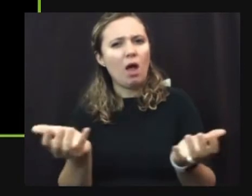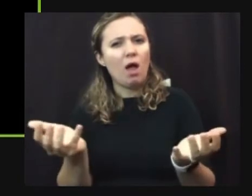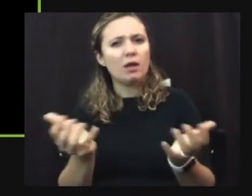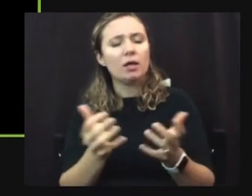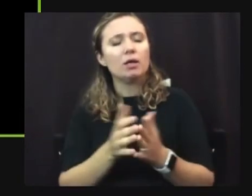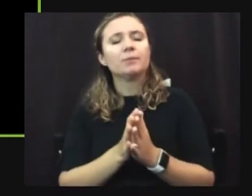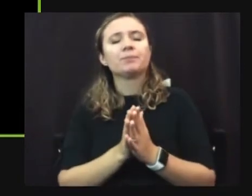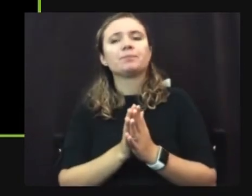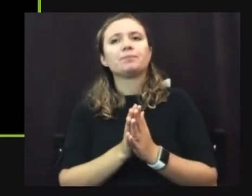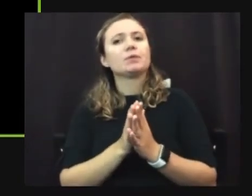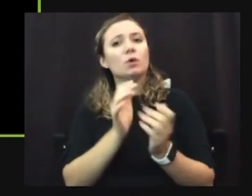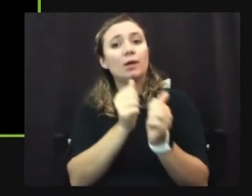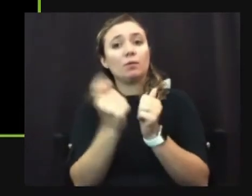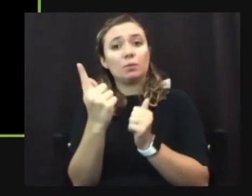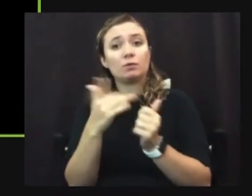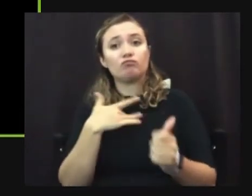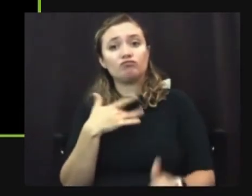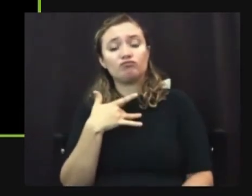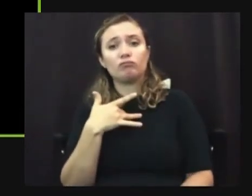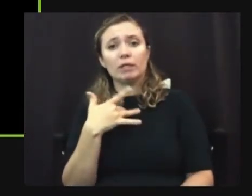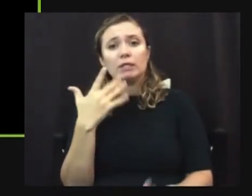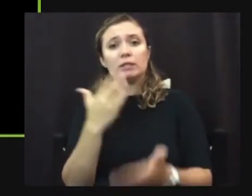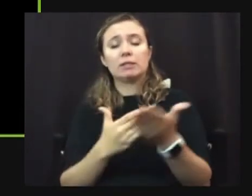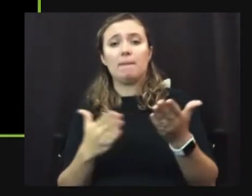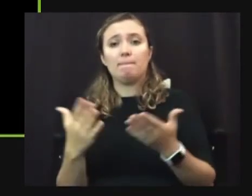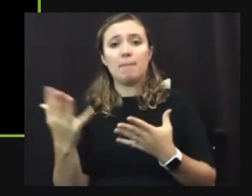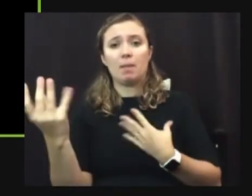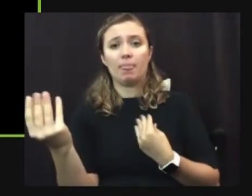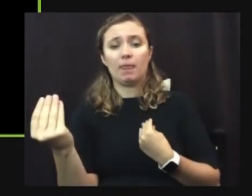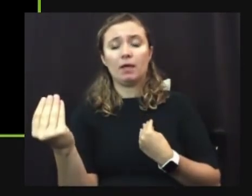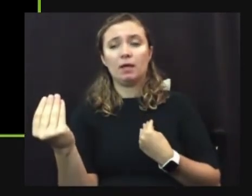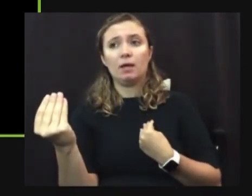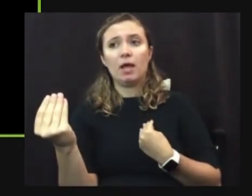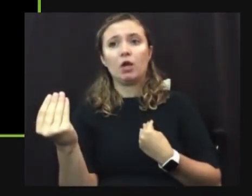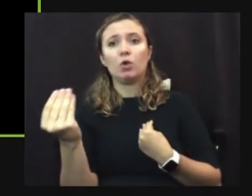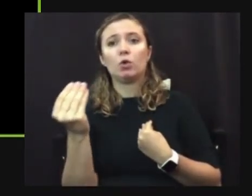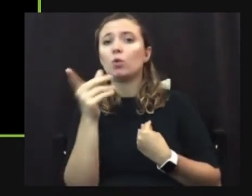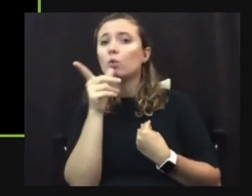empathy, but who are you feeling empathy for?